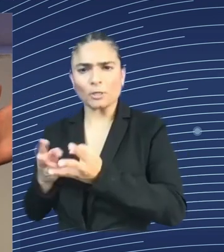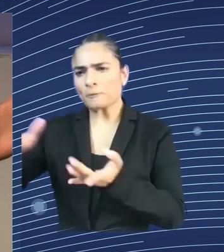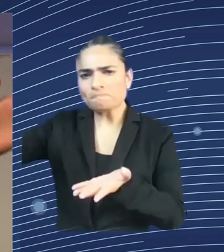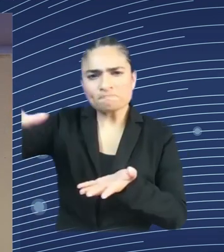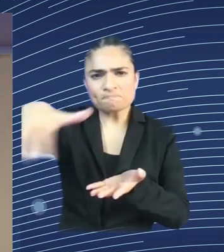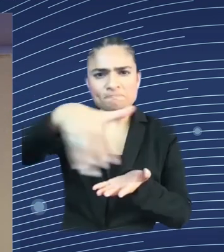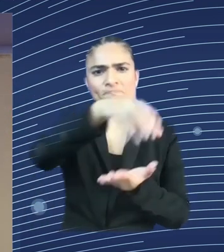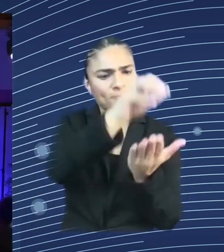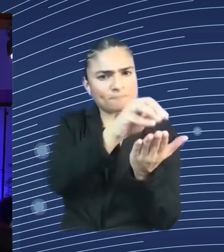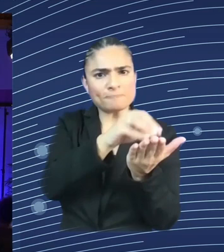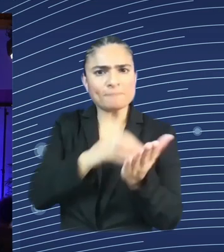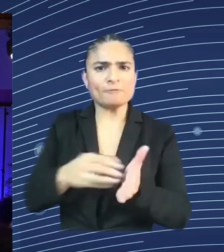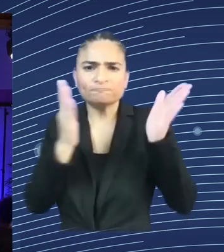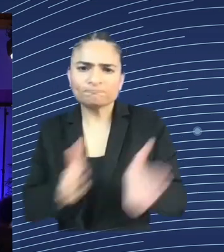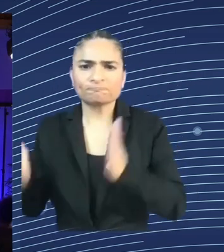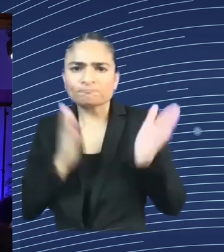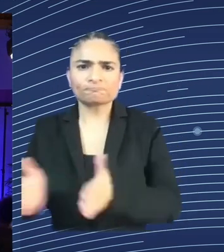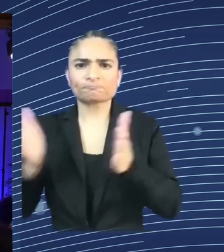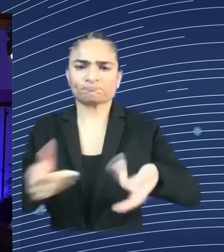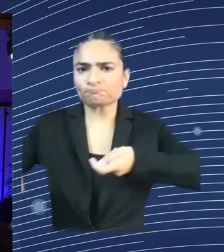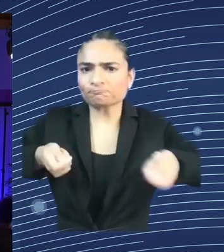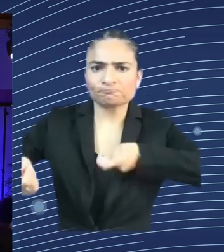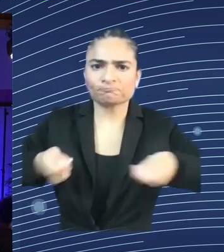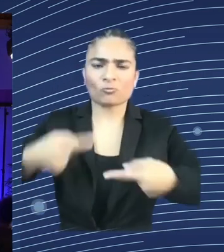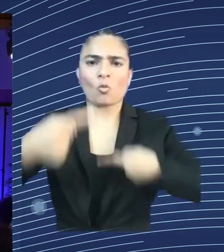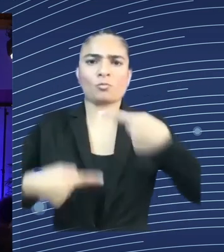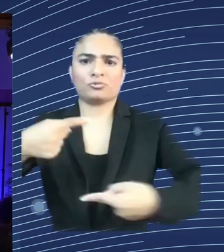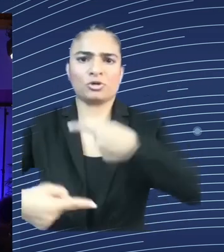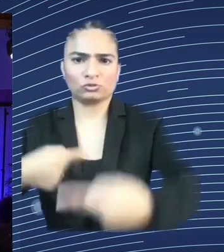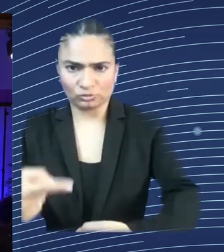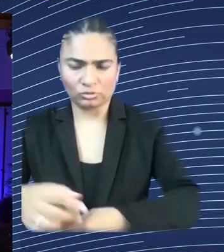break, and then on time to your next session, Bart, Serena, and